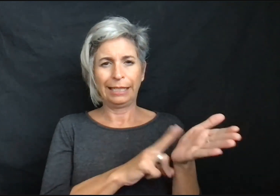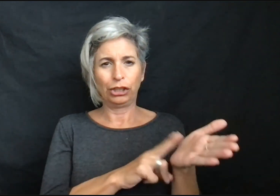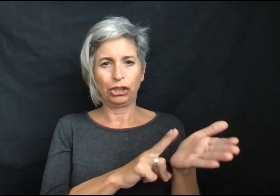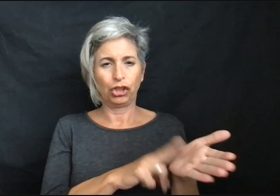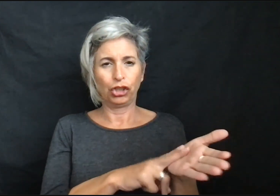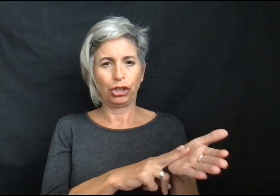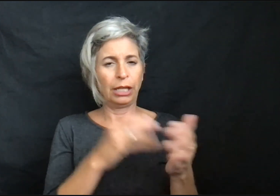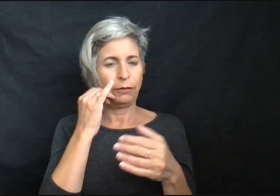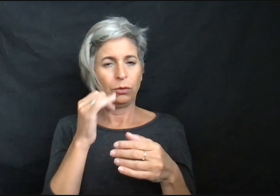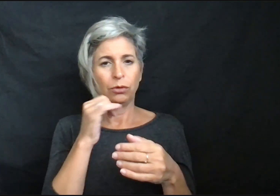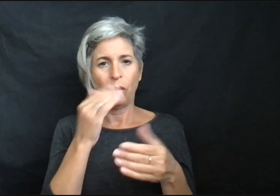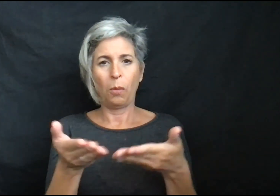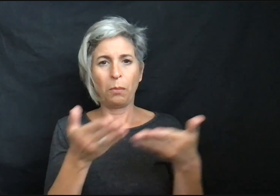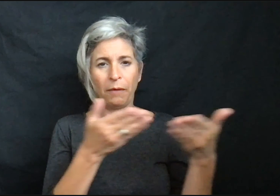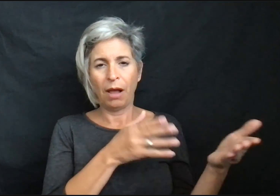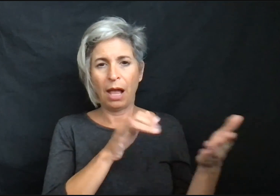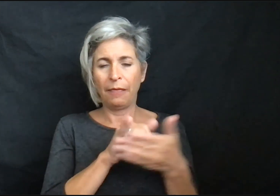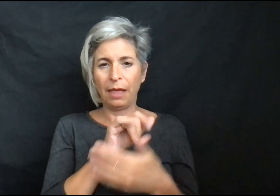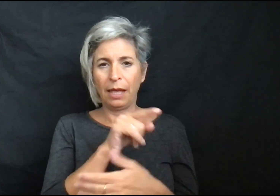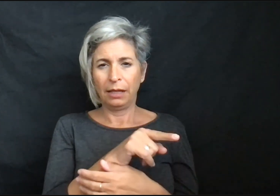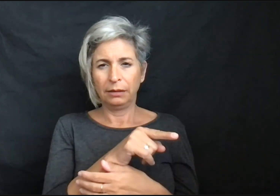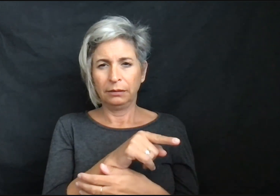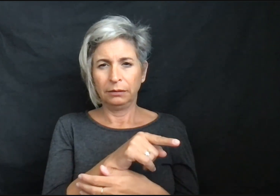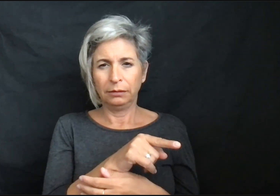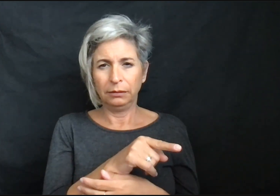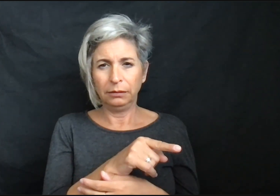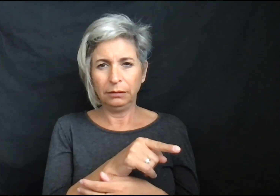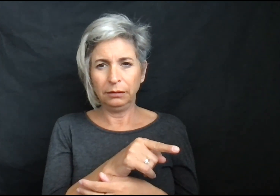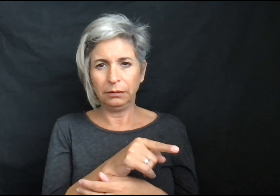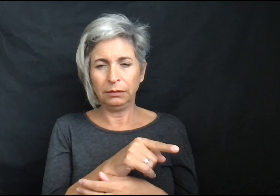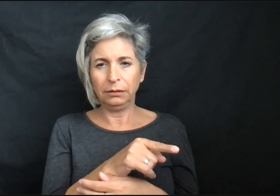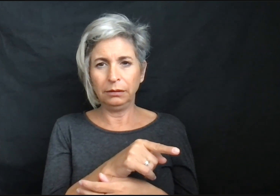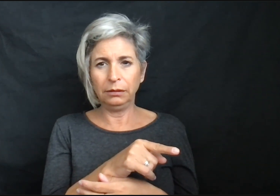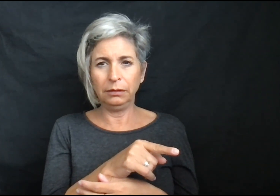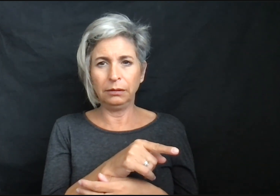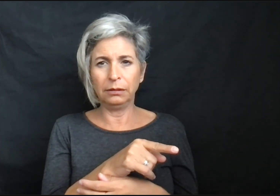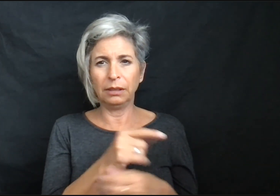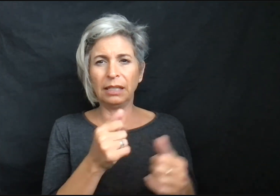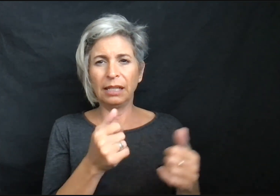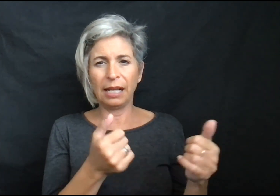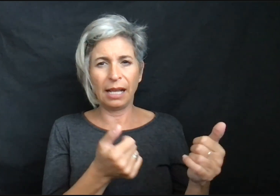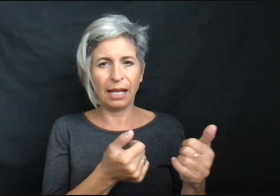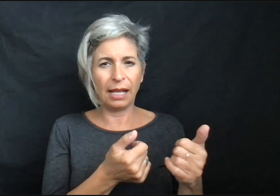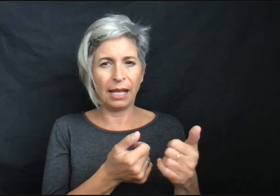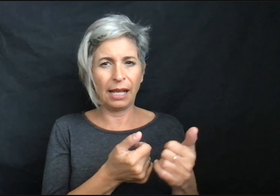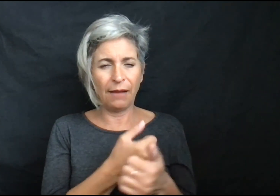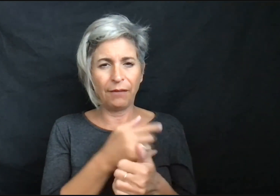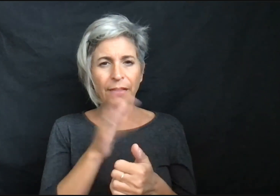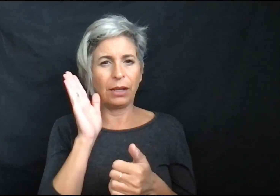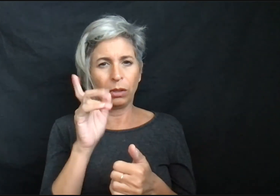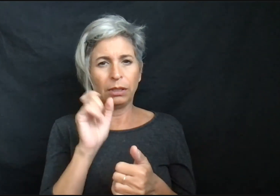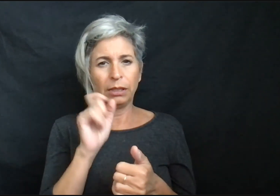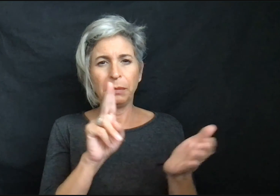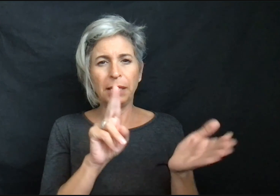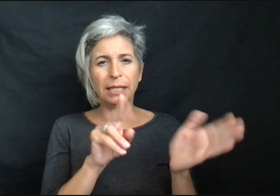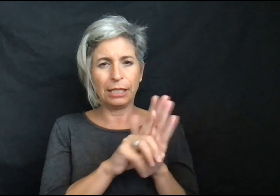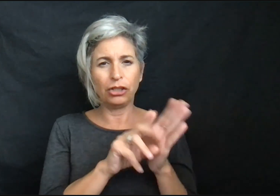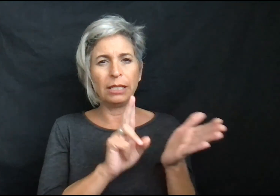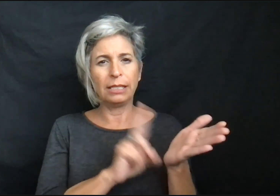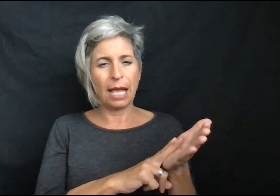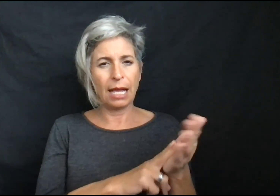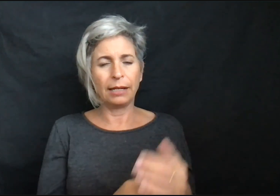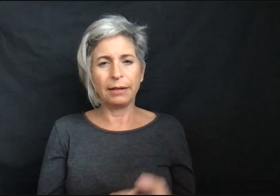If you do not provide that digitally signed indexing, then every page needs to be digitally signed.